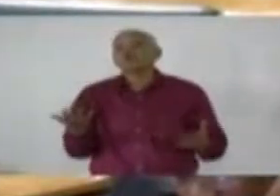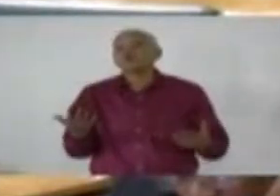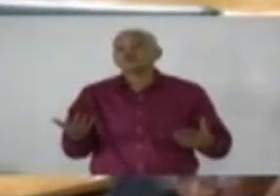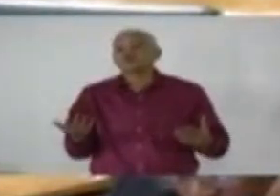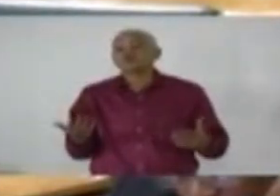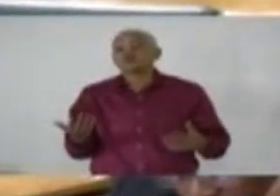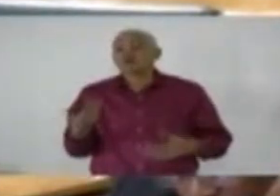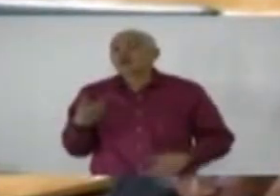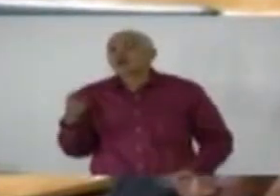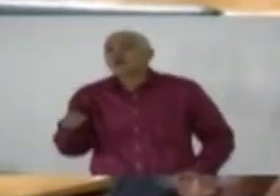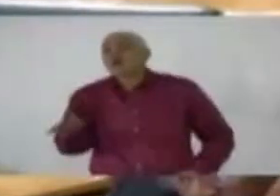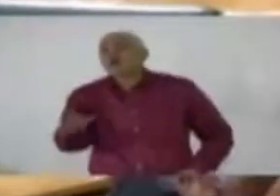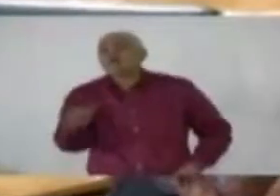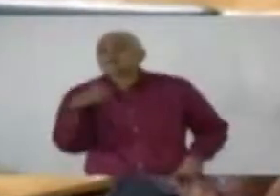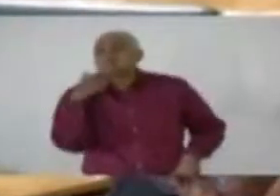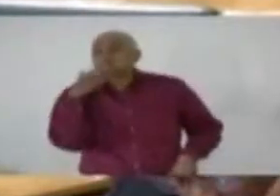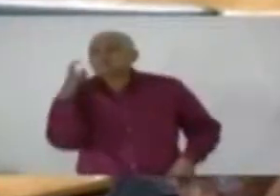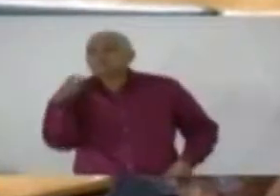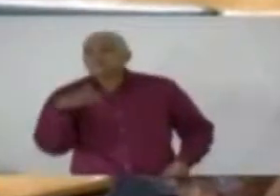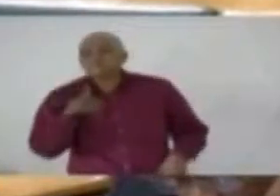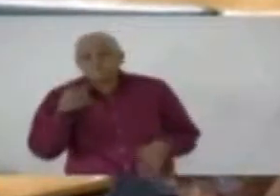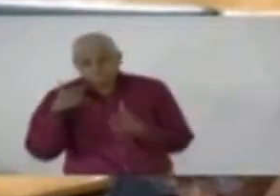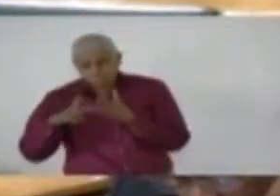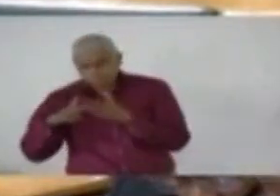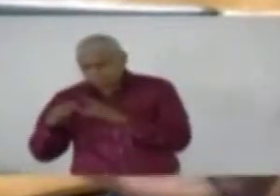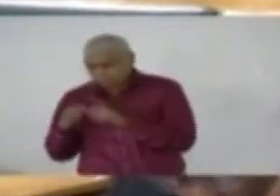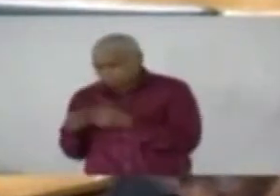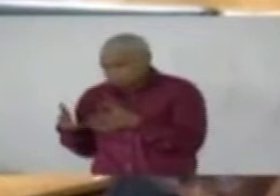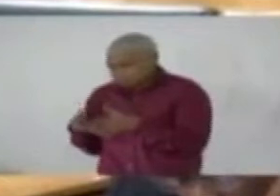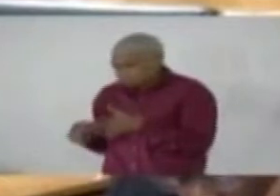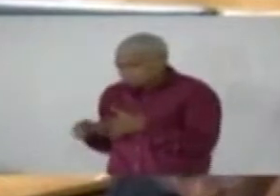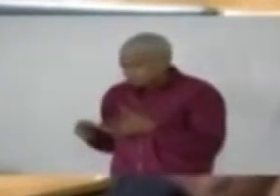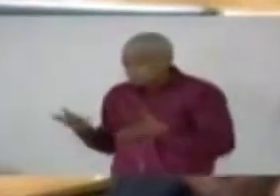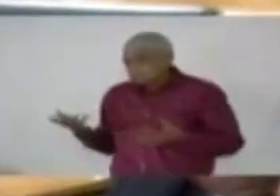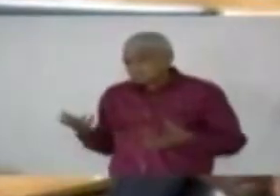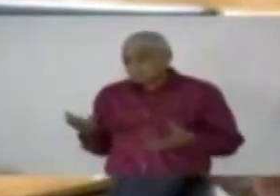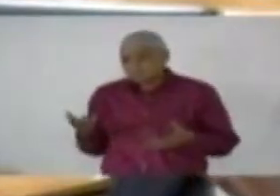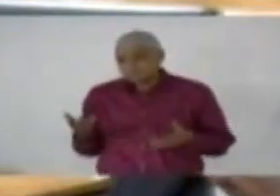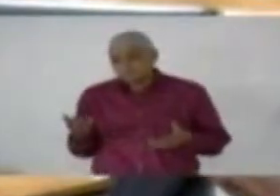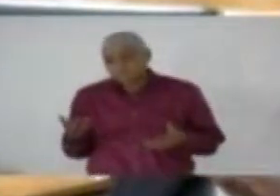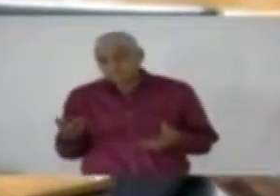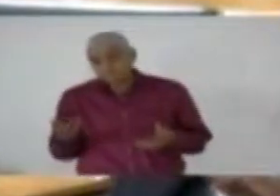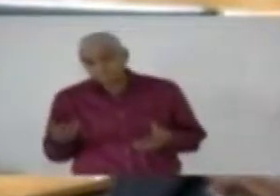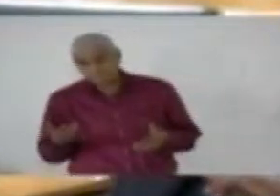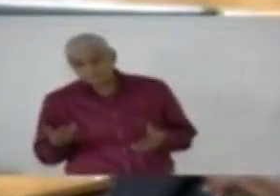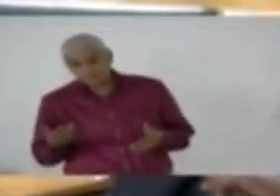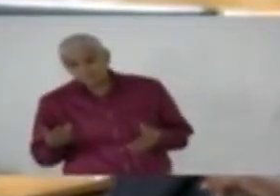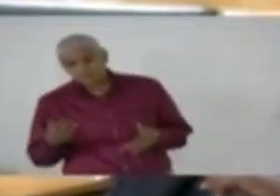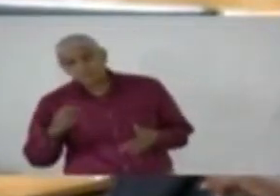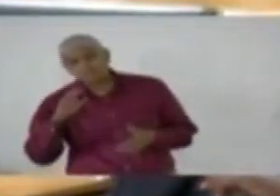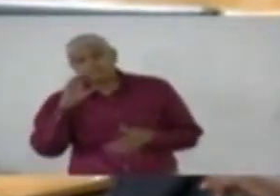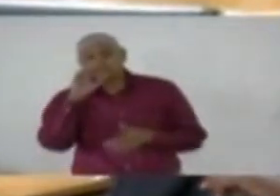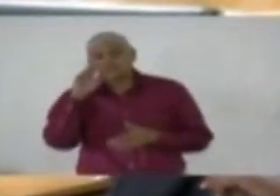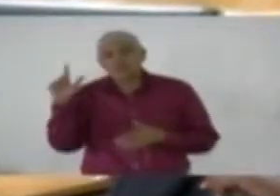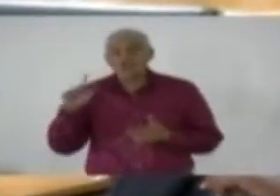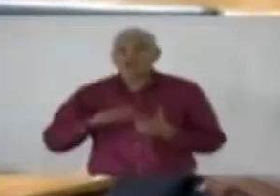I asked my research team, Carl, Siobhan, Rachel,